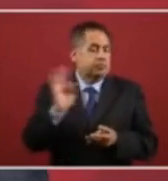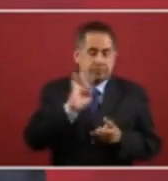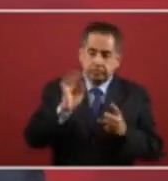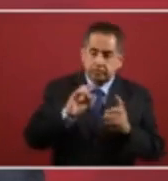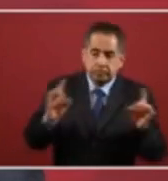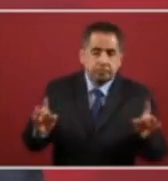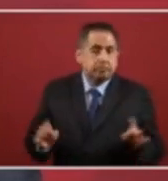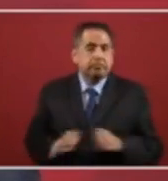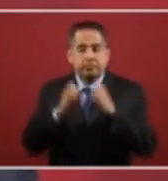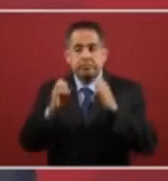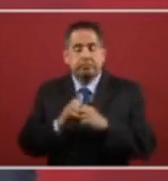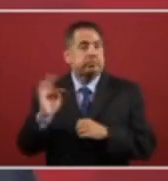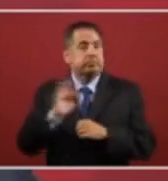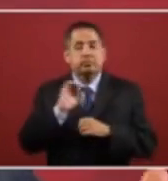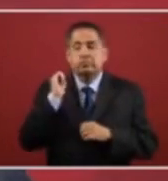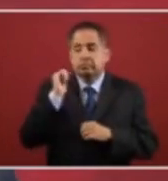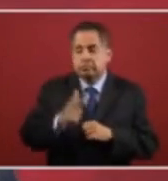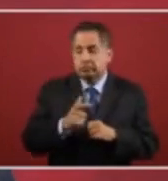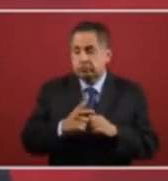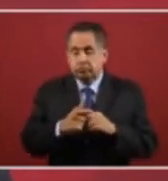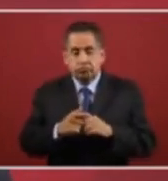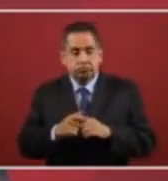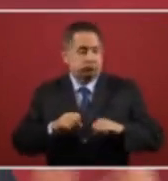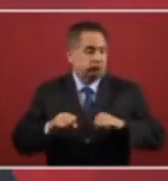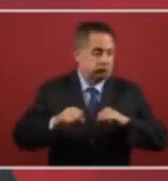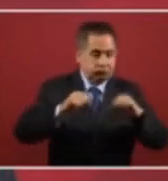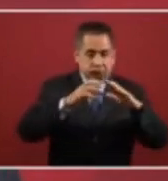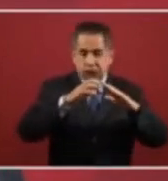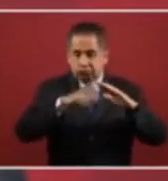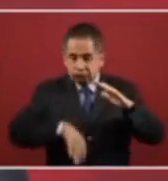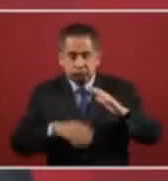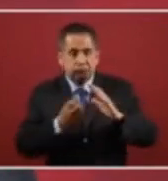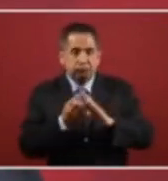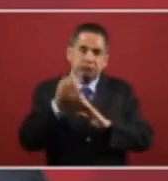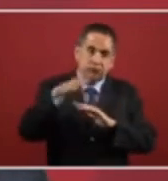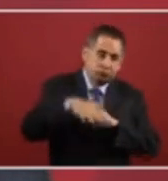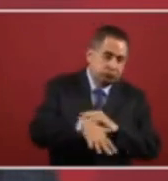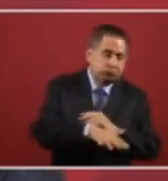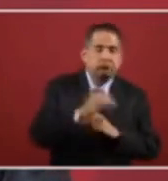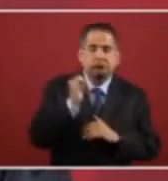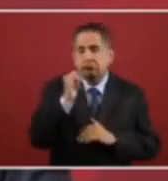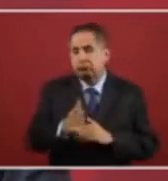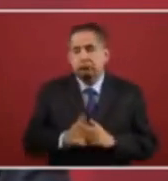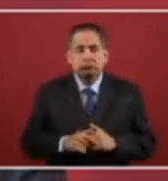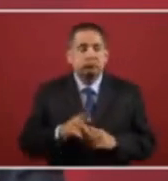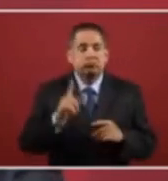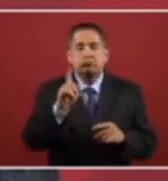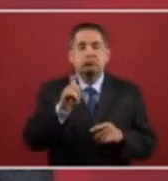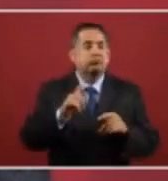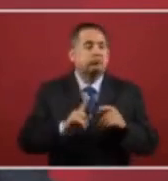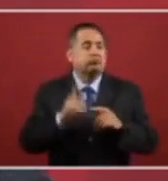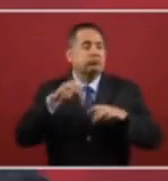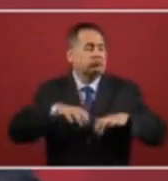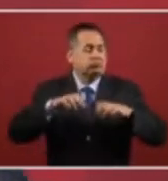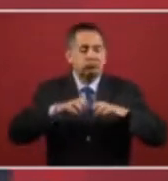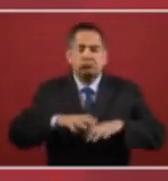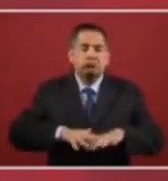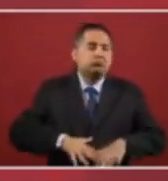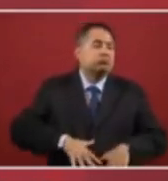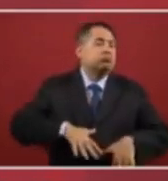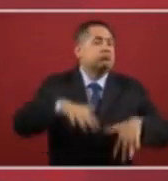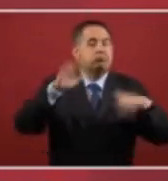would, like a previous of what would happen, like scenes that you would know what to do if certain things